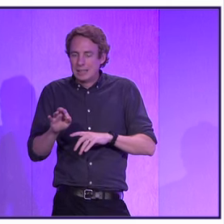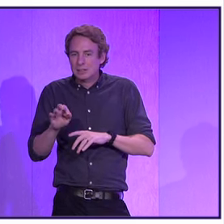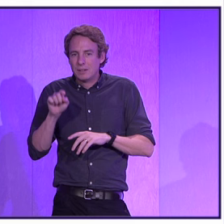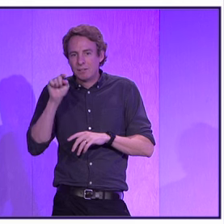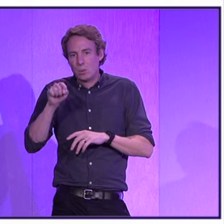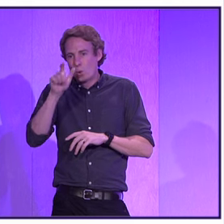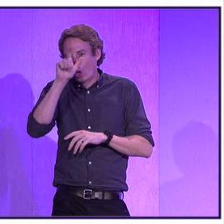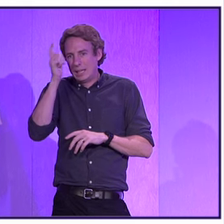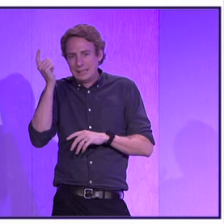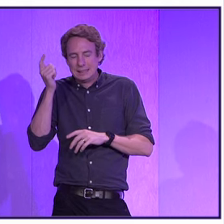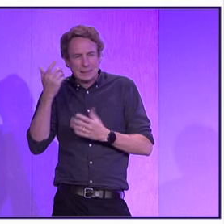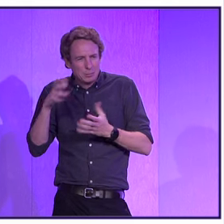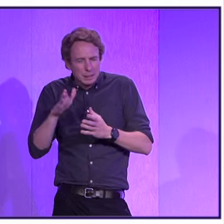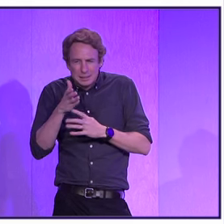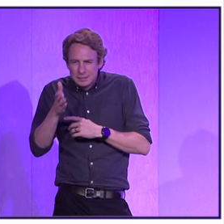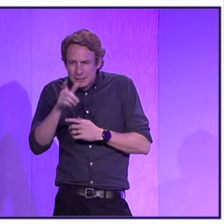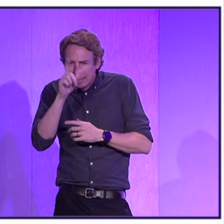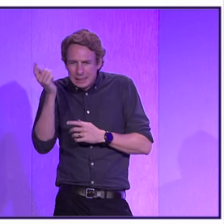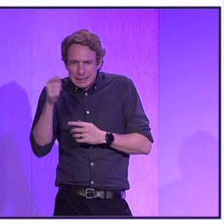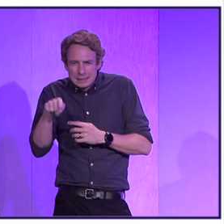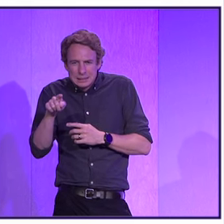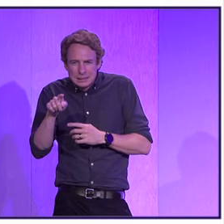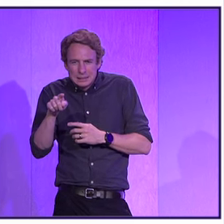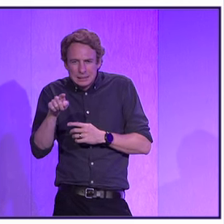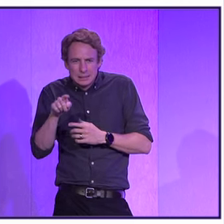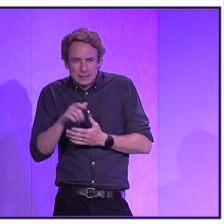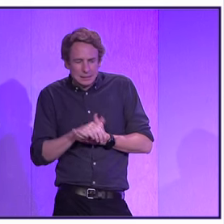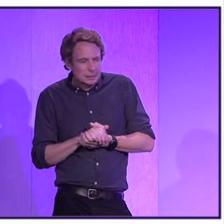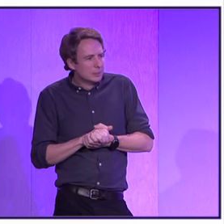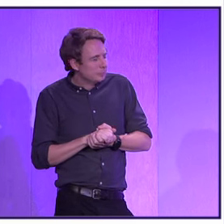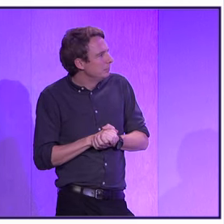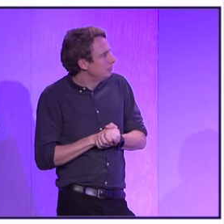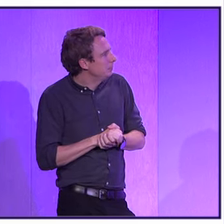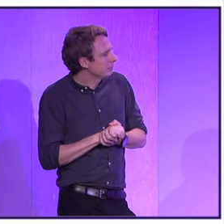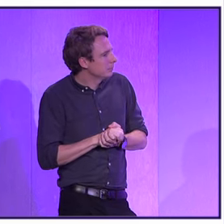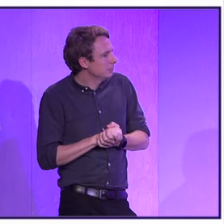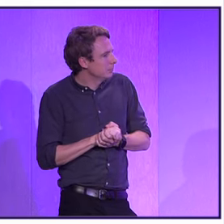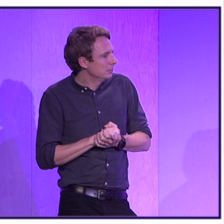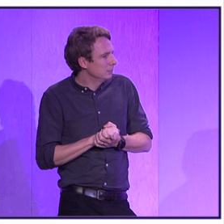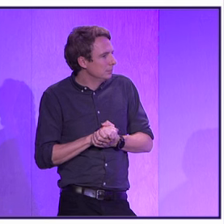Leeds University campus. Hands up if there's any Leeds alumni in the house.